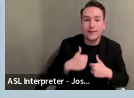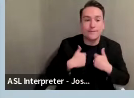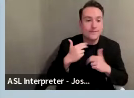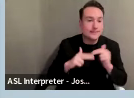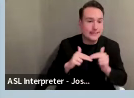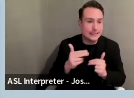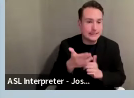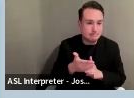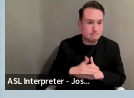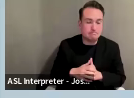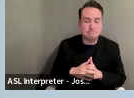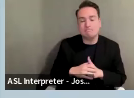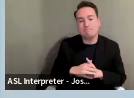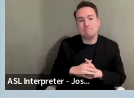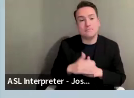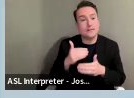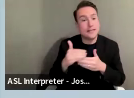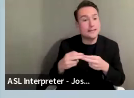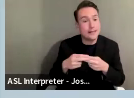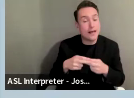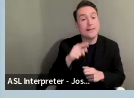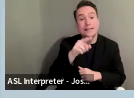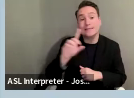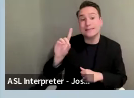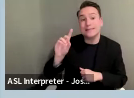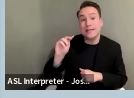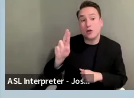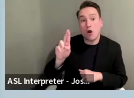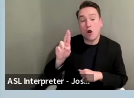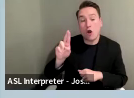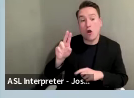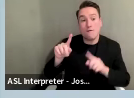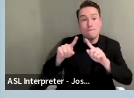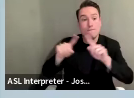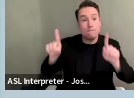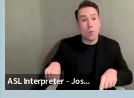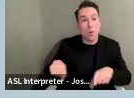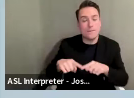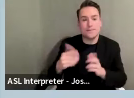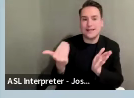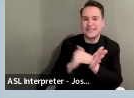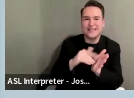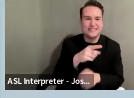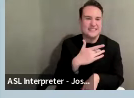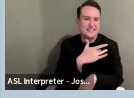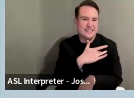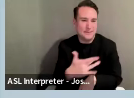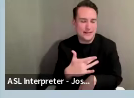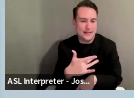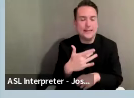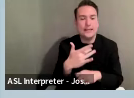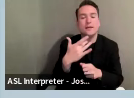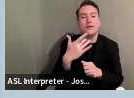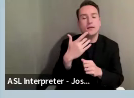Next slide, please. And then this is the DNR form. Again, it's typically completed